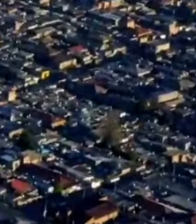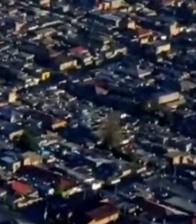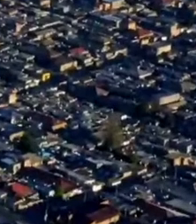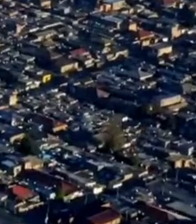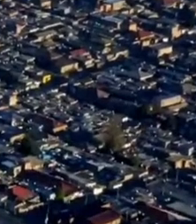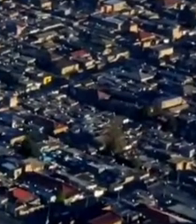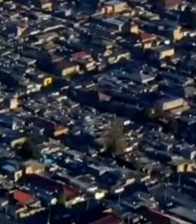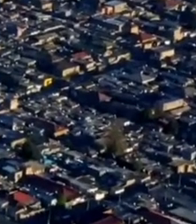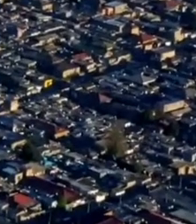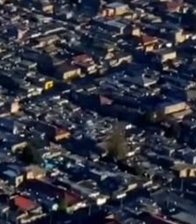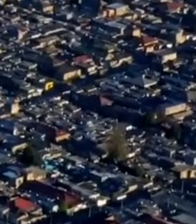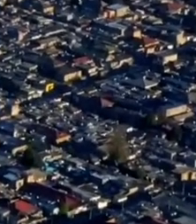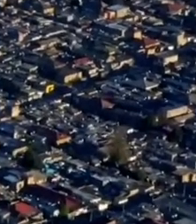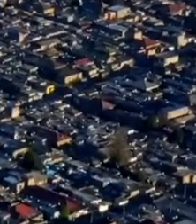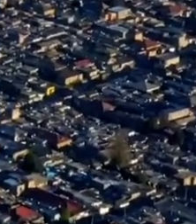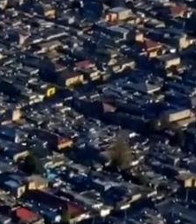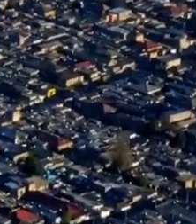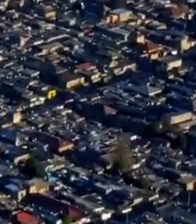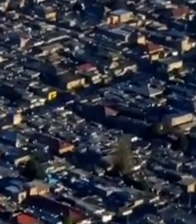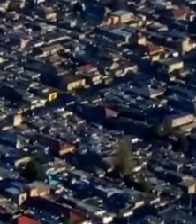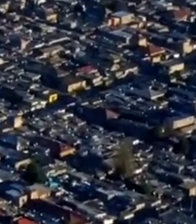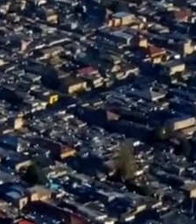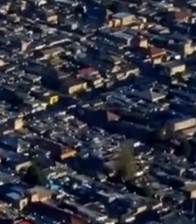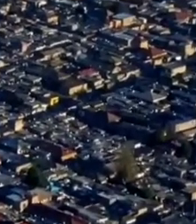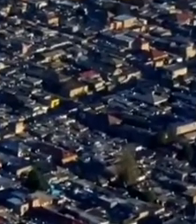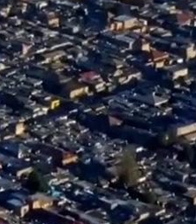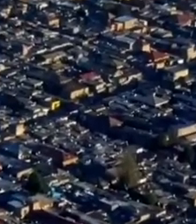that the work of departments and municipalities is